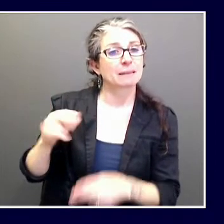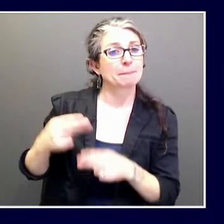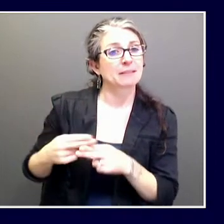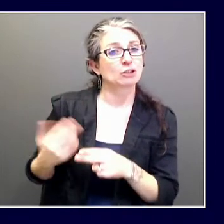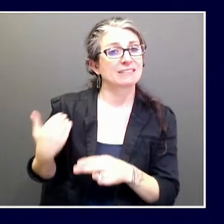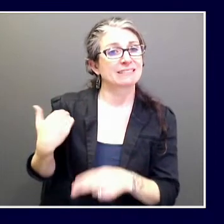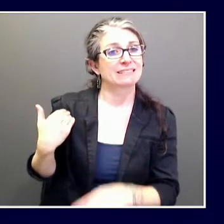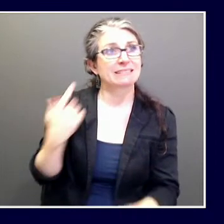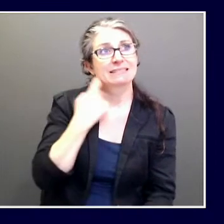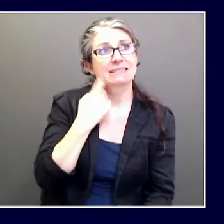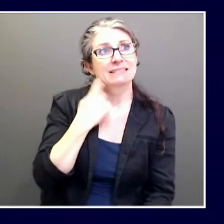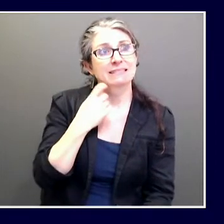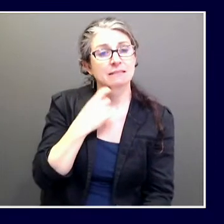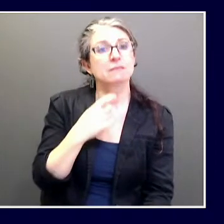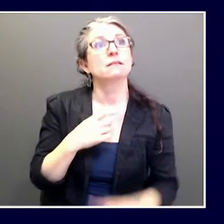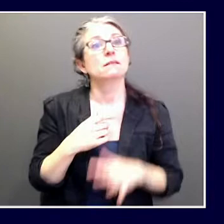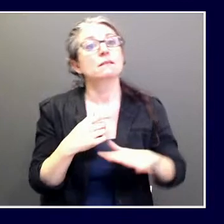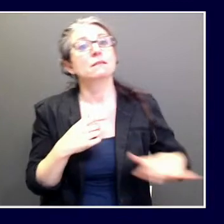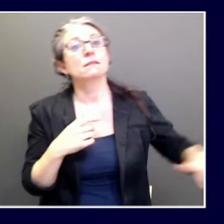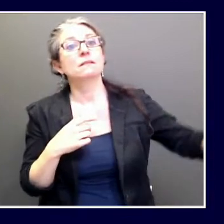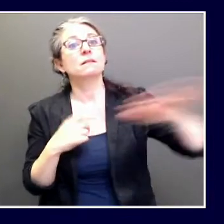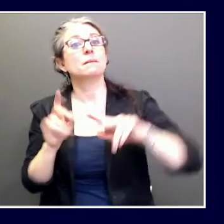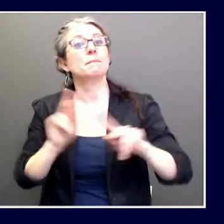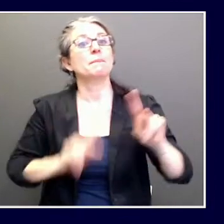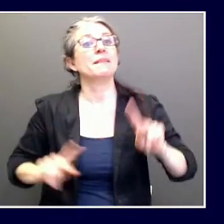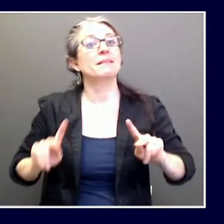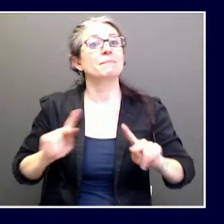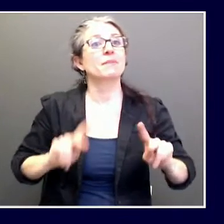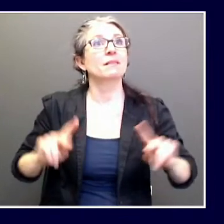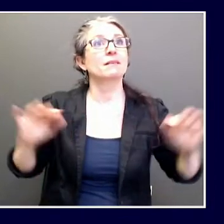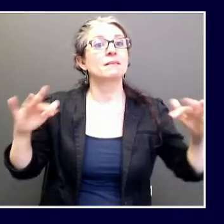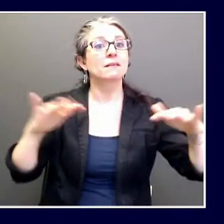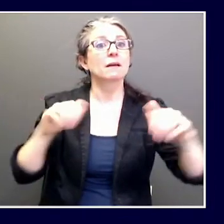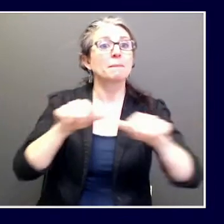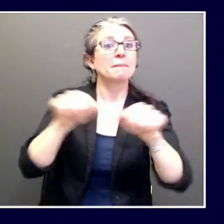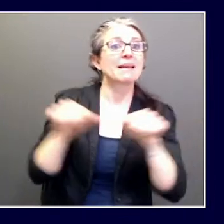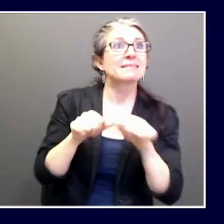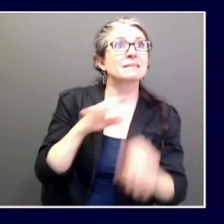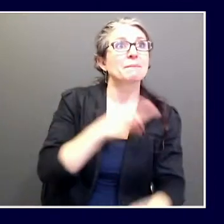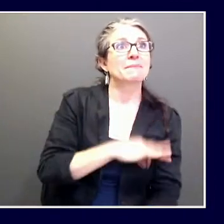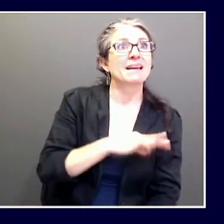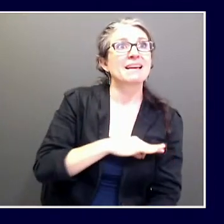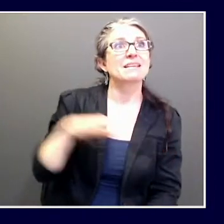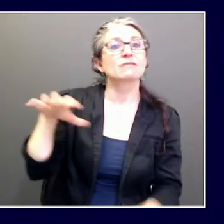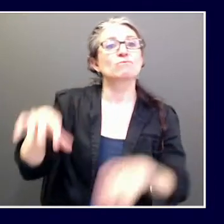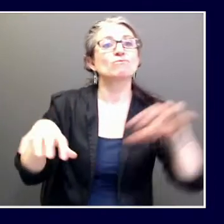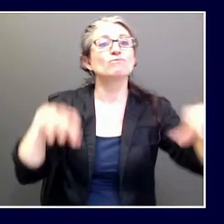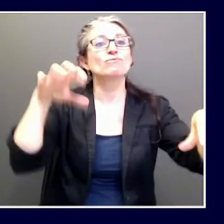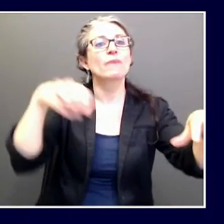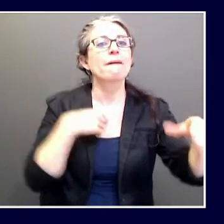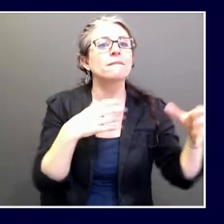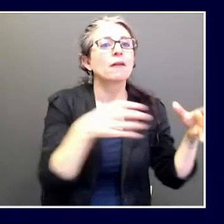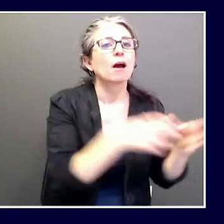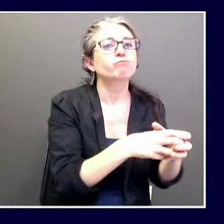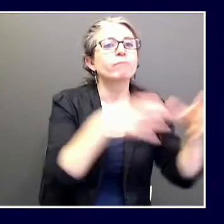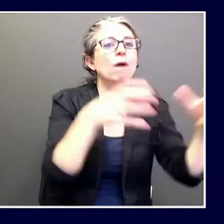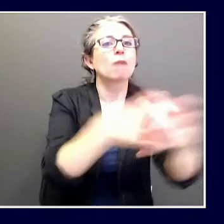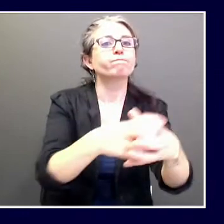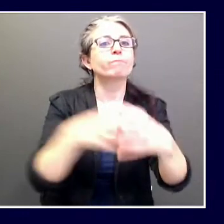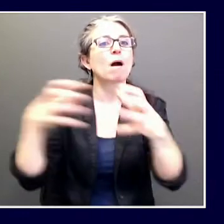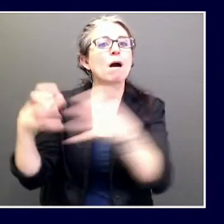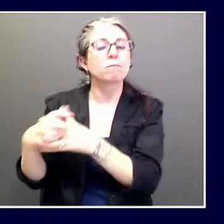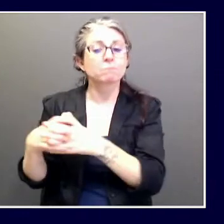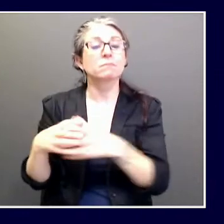in other parts of the country, we see pockets, aggregate folks who are not vaccinated. This just allows